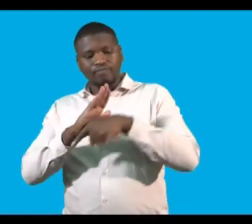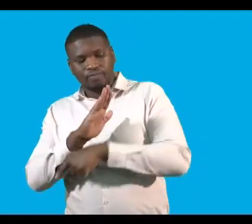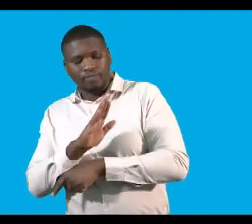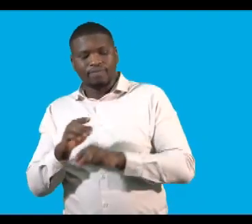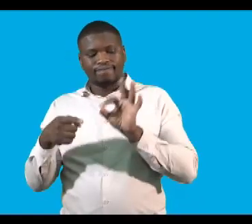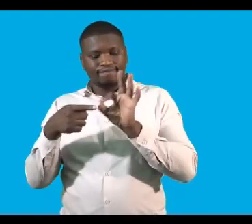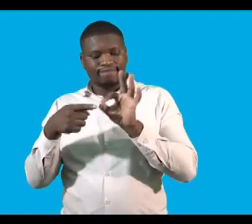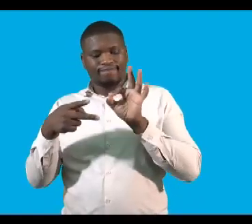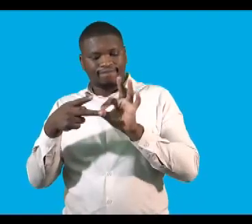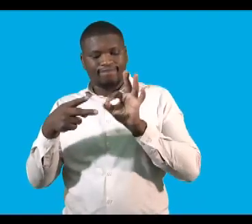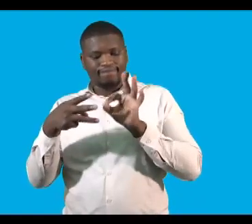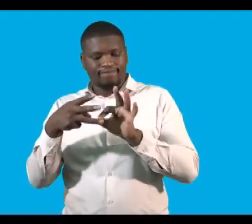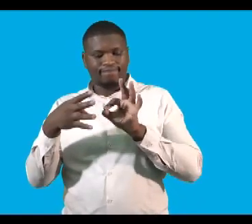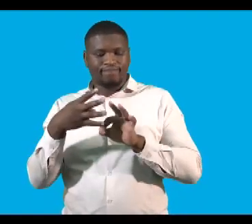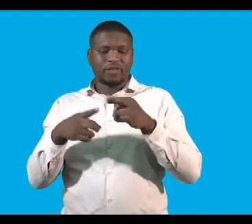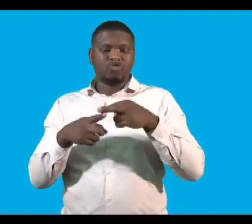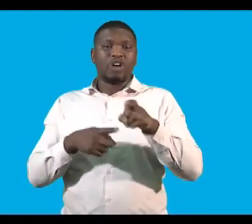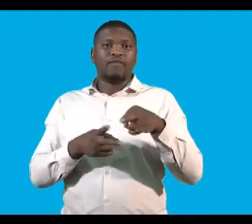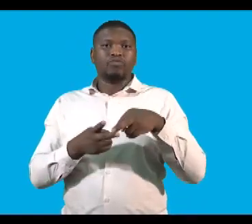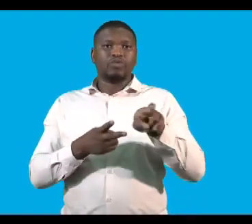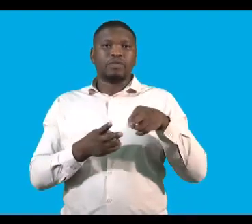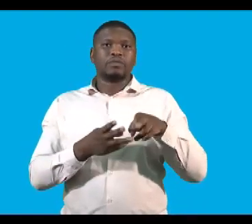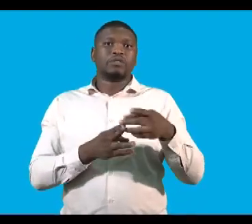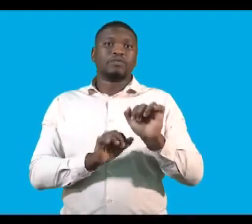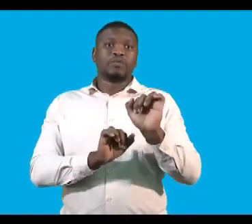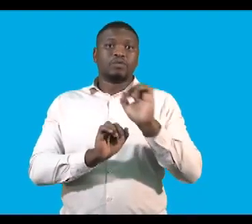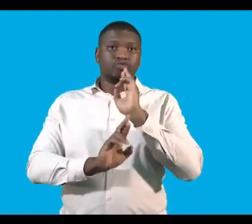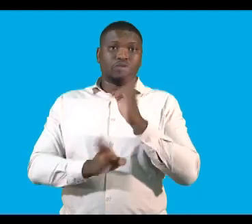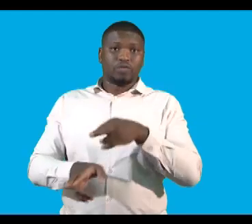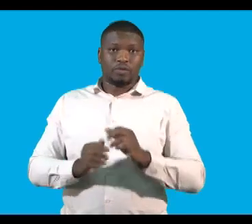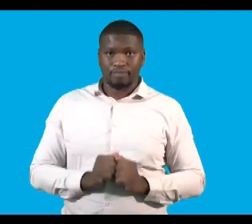detailed specific references to the text in your responses.